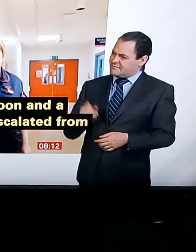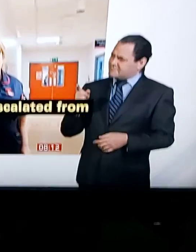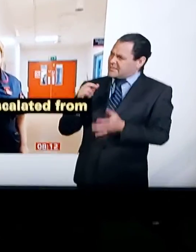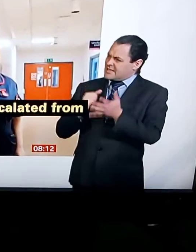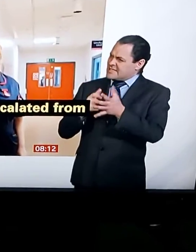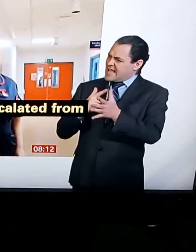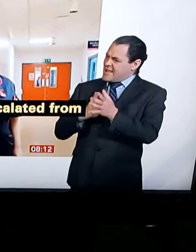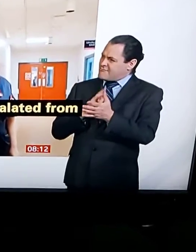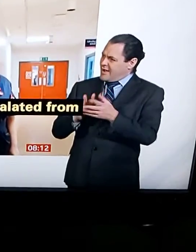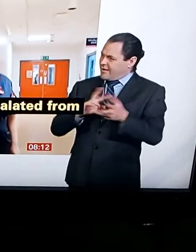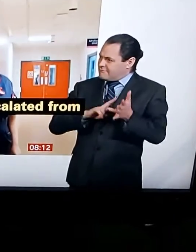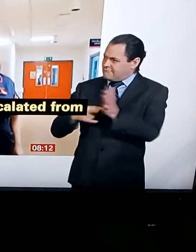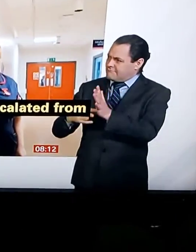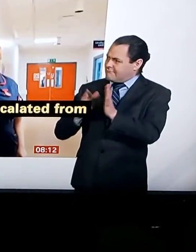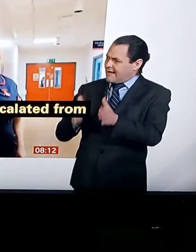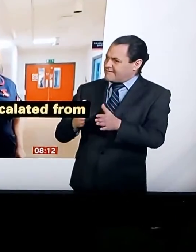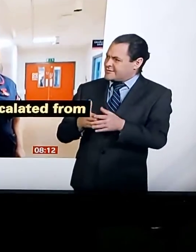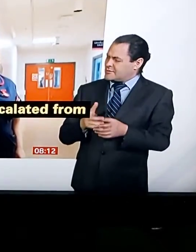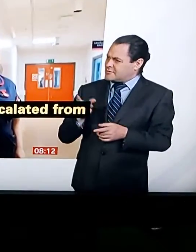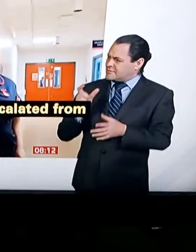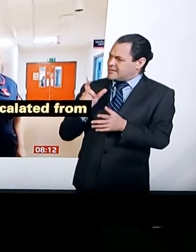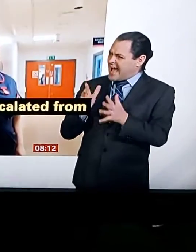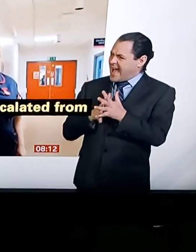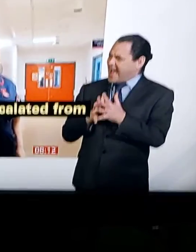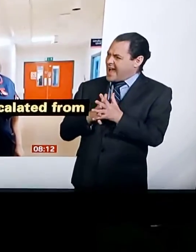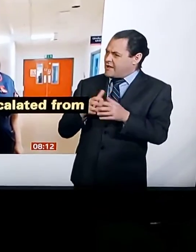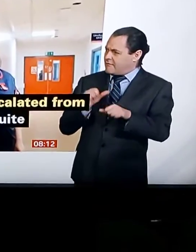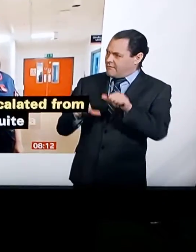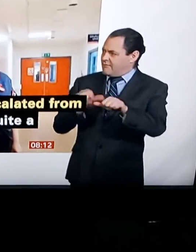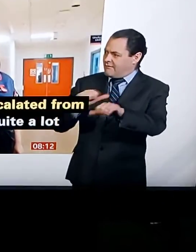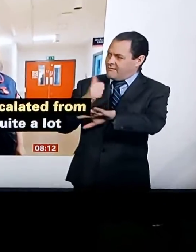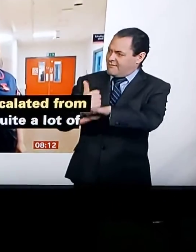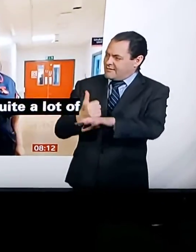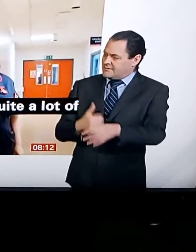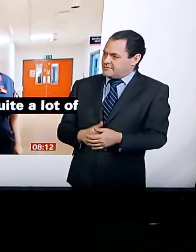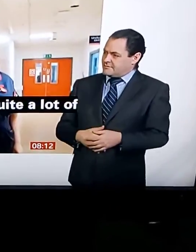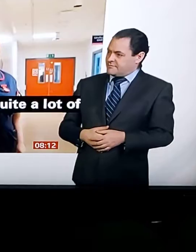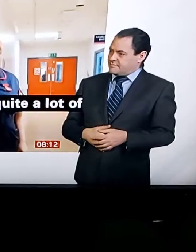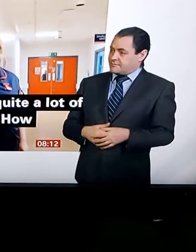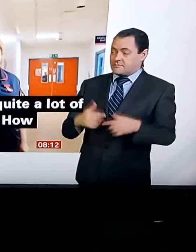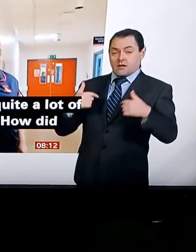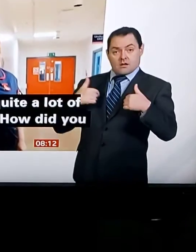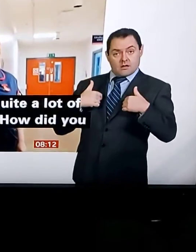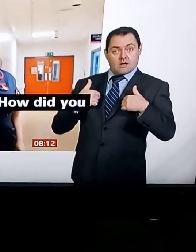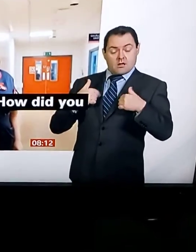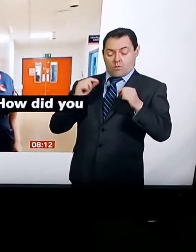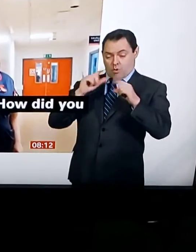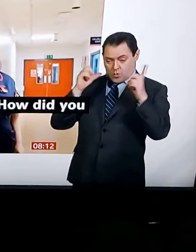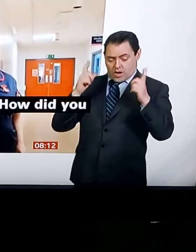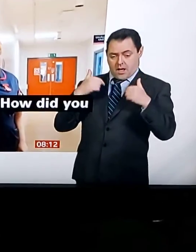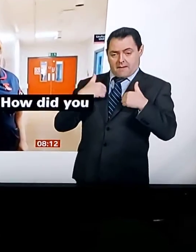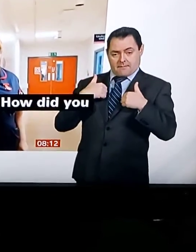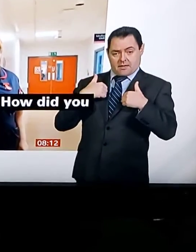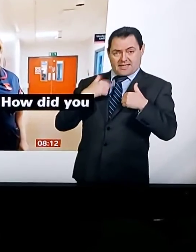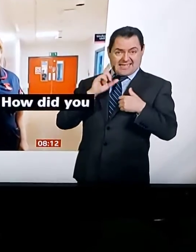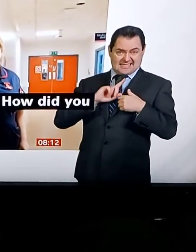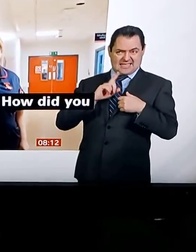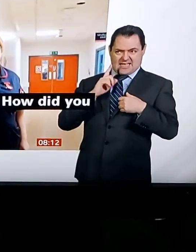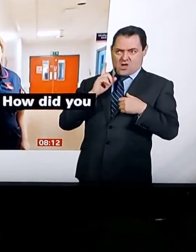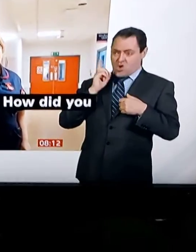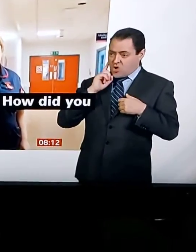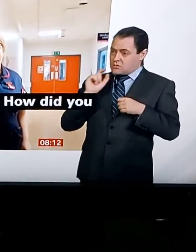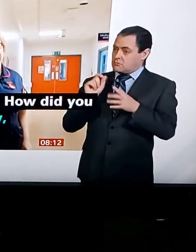lot of organisation surely to do it. How did you go about it? Basically, I just woke up in the morning and just heard the sad